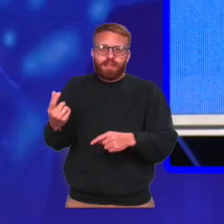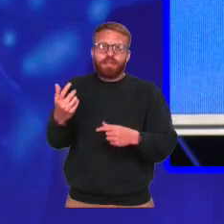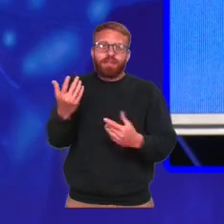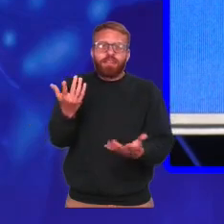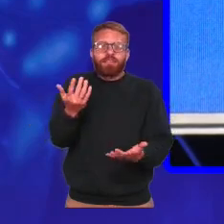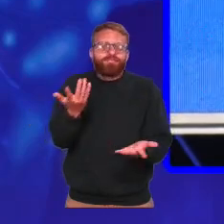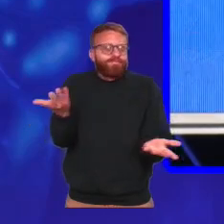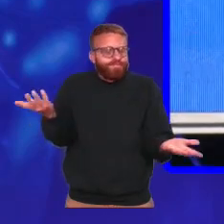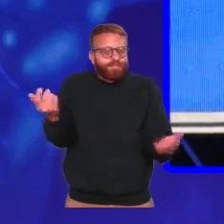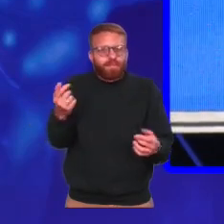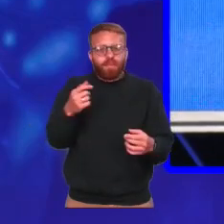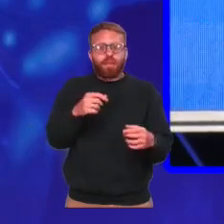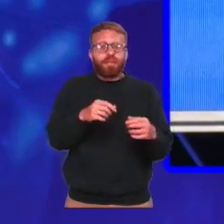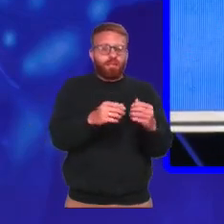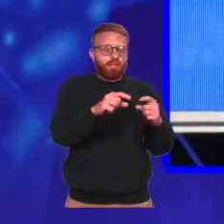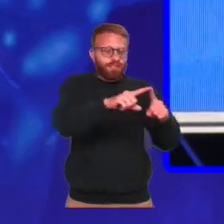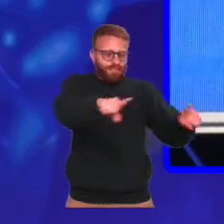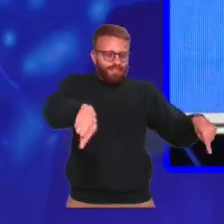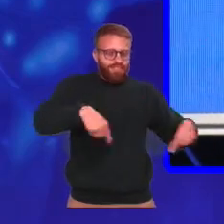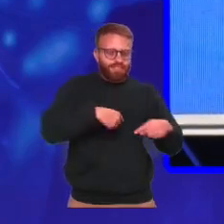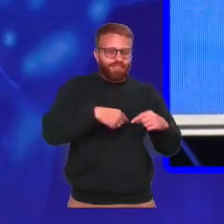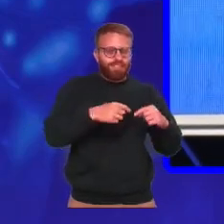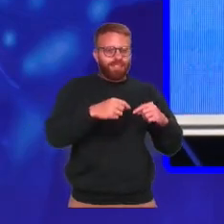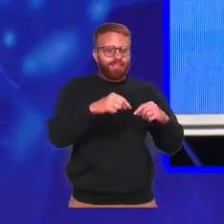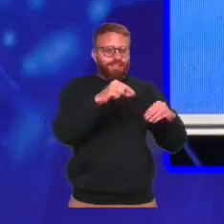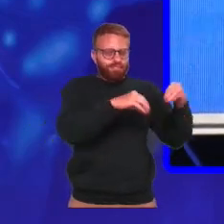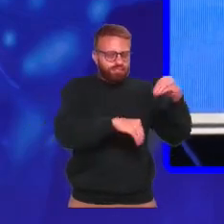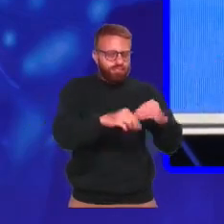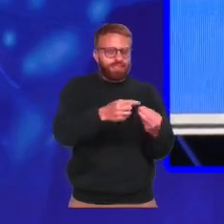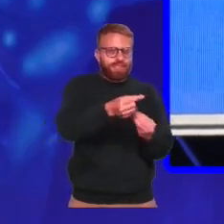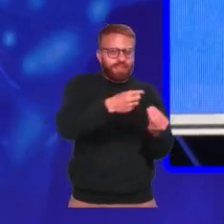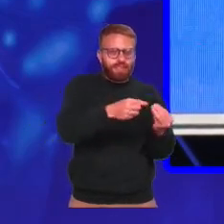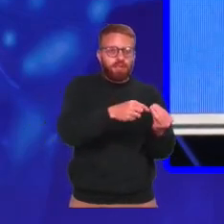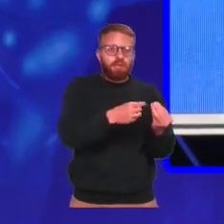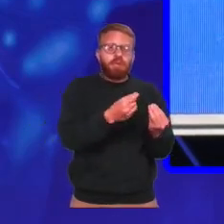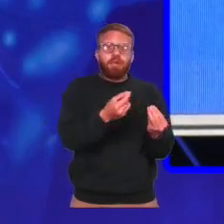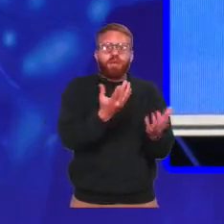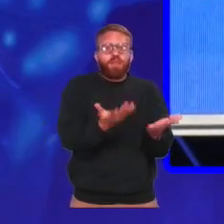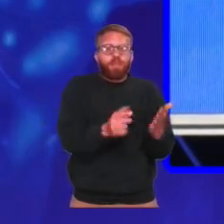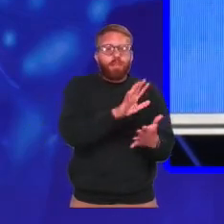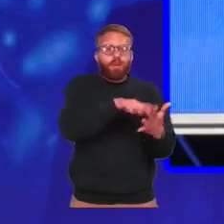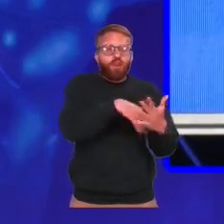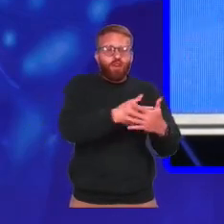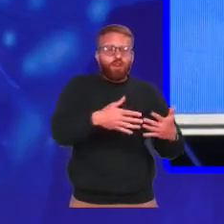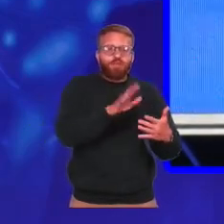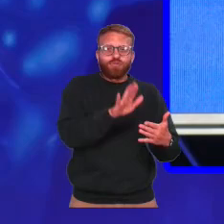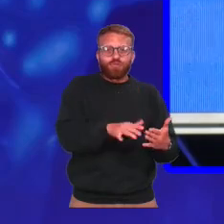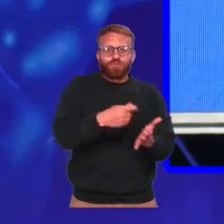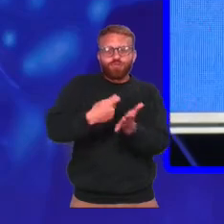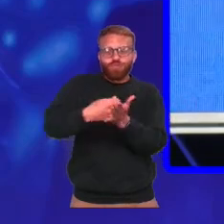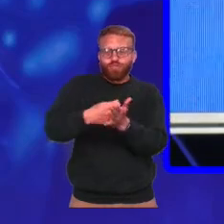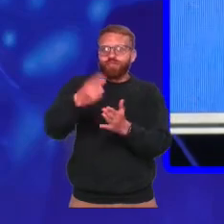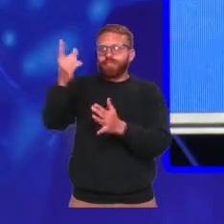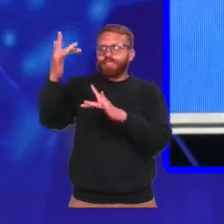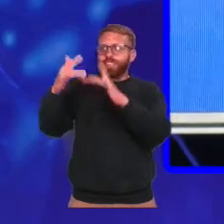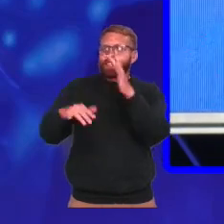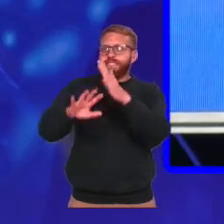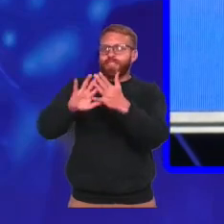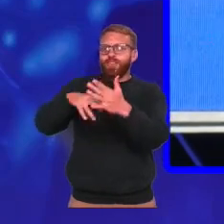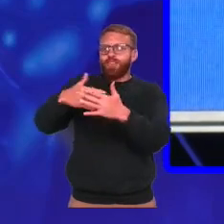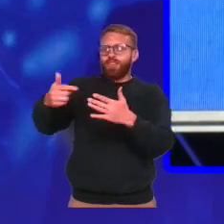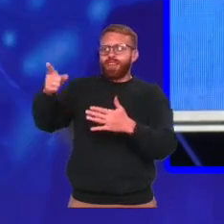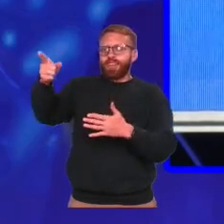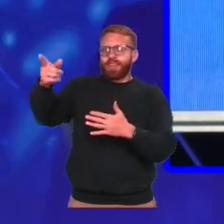like to work on the same time zone and they have core hours, so that puts restrictions on the partners. Other studios are completely fine